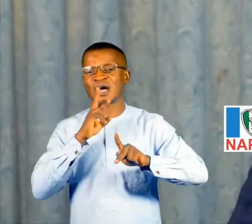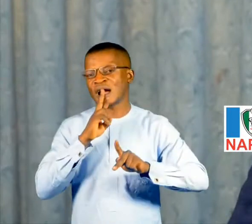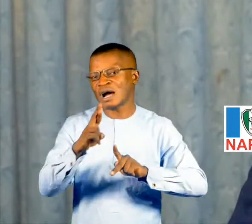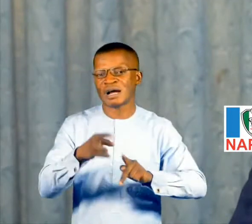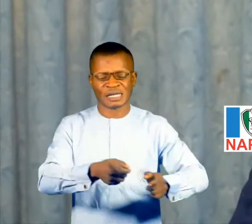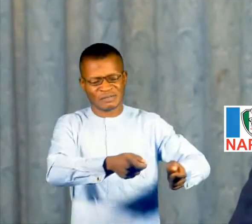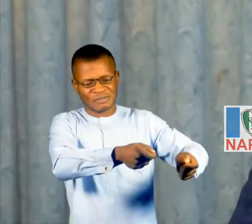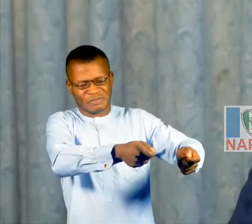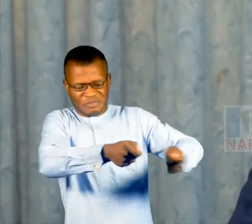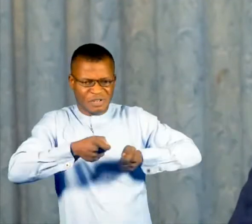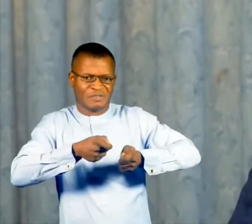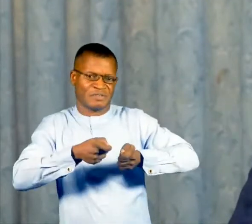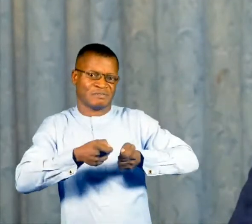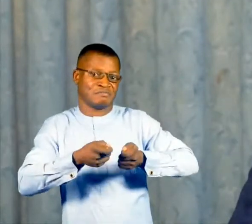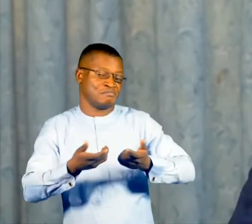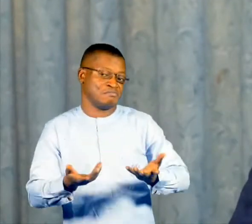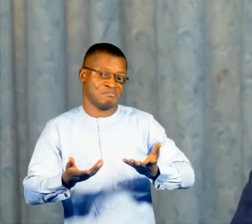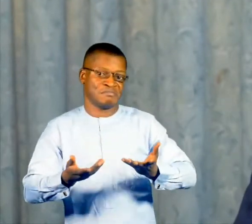people are trafficked